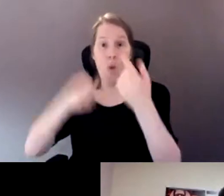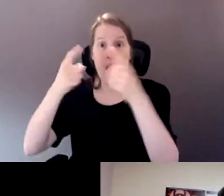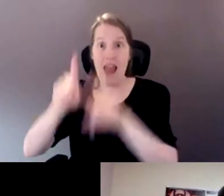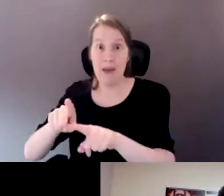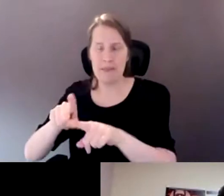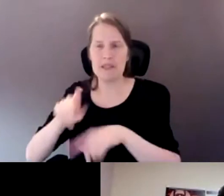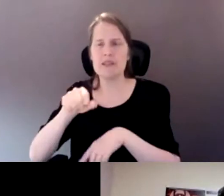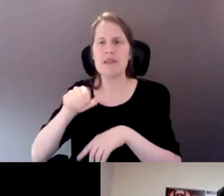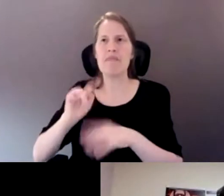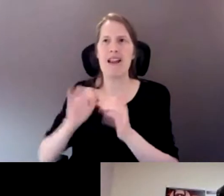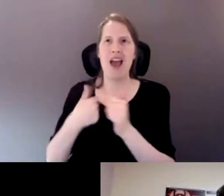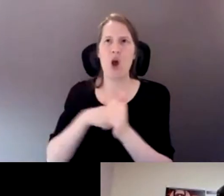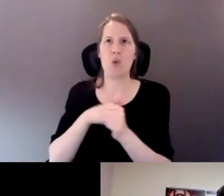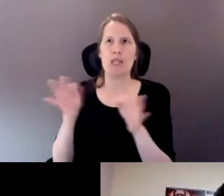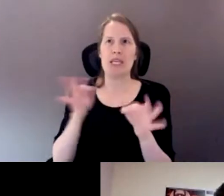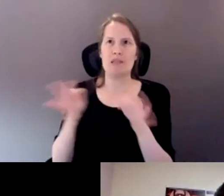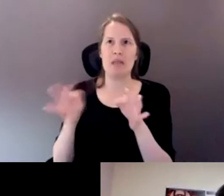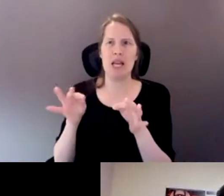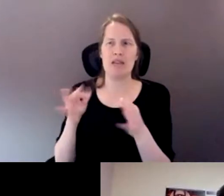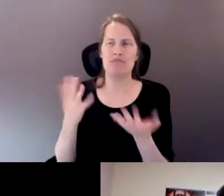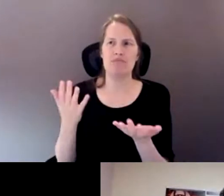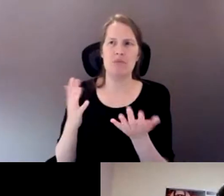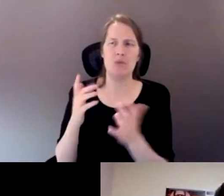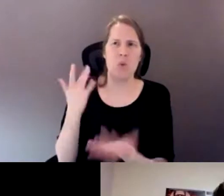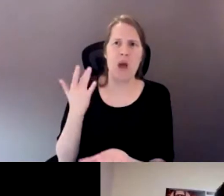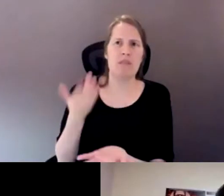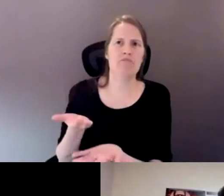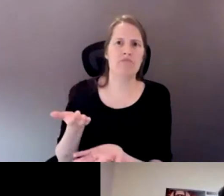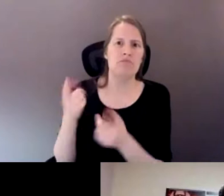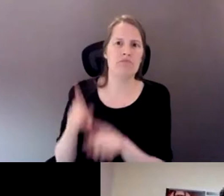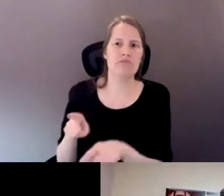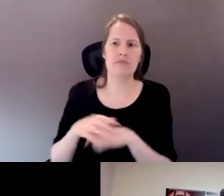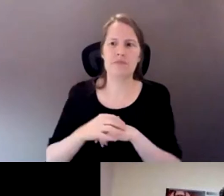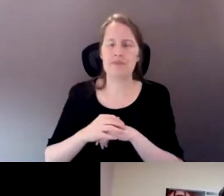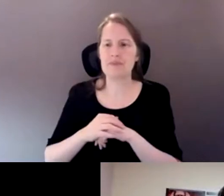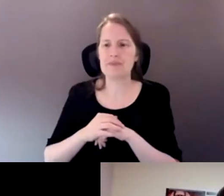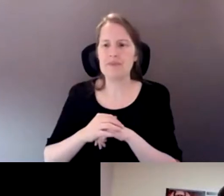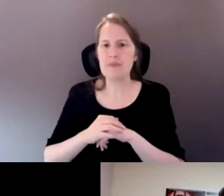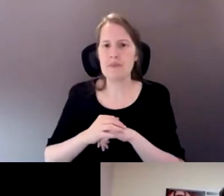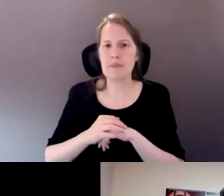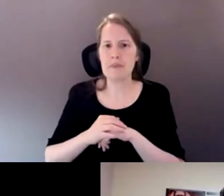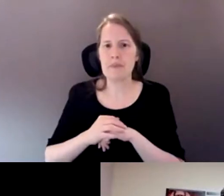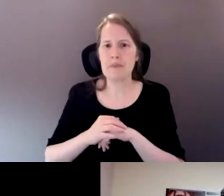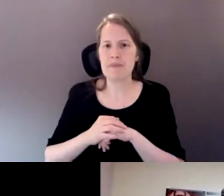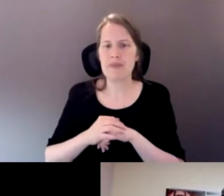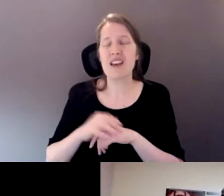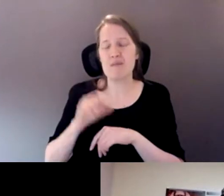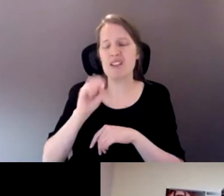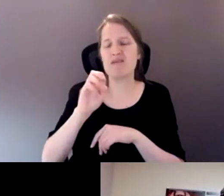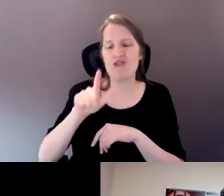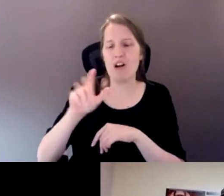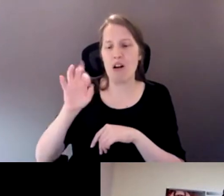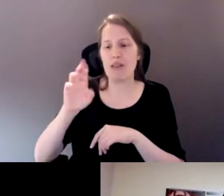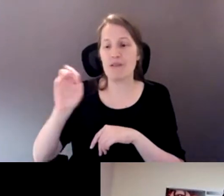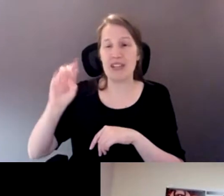we seek to explain why it happened. And I've always been most sympathetic to Saul Friedlander's